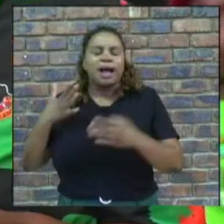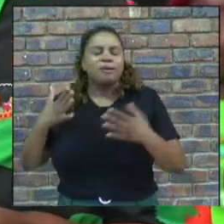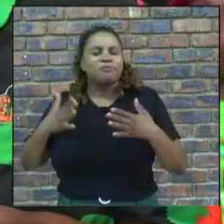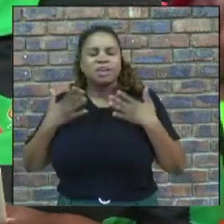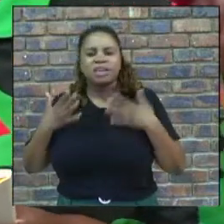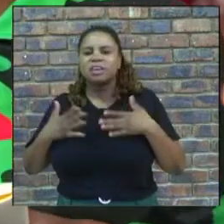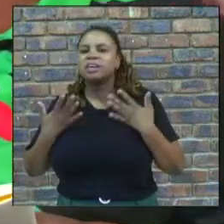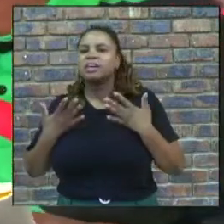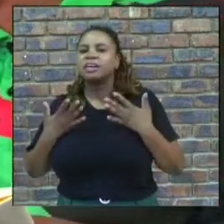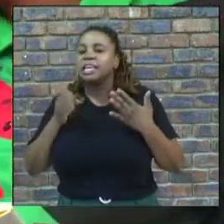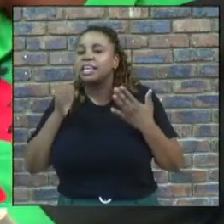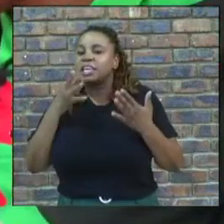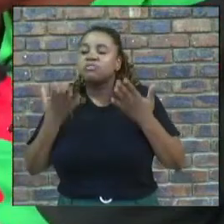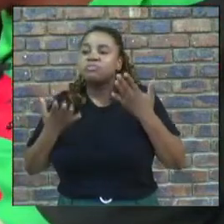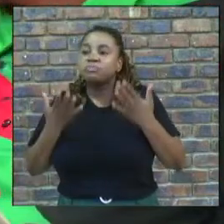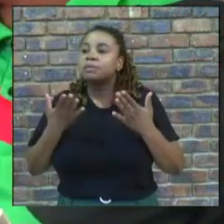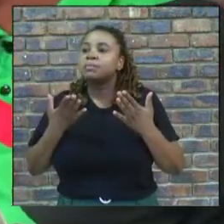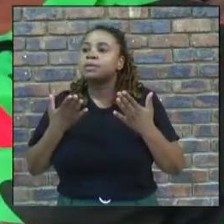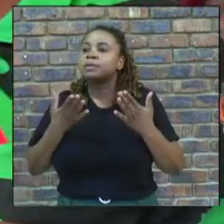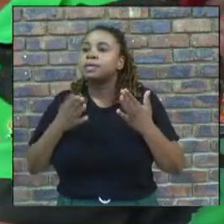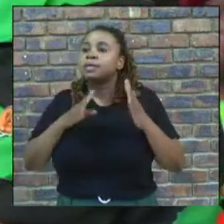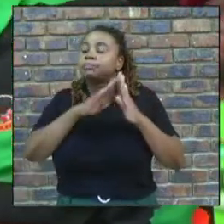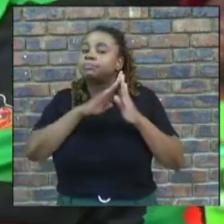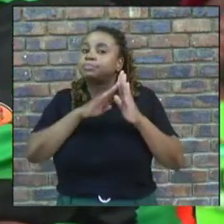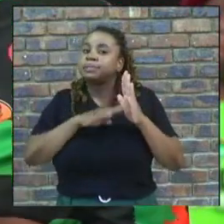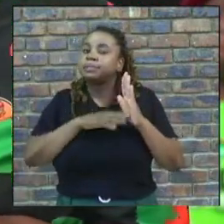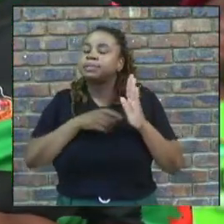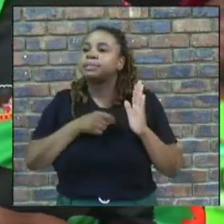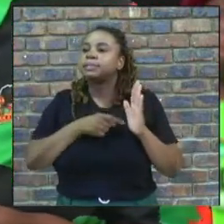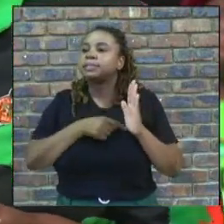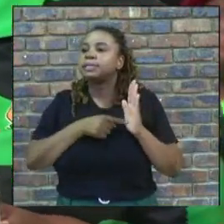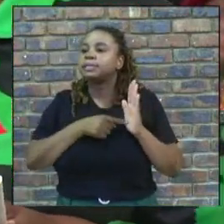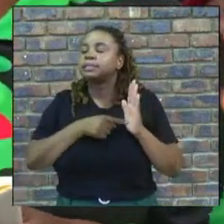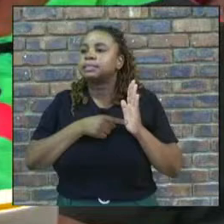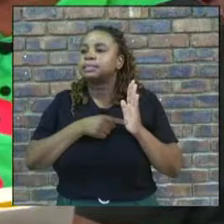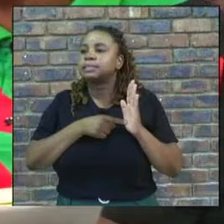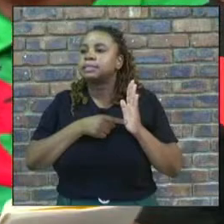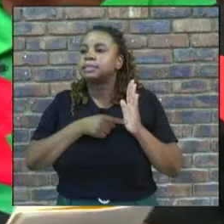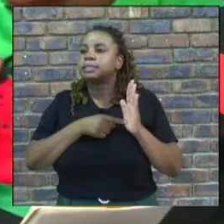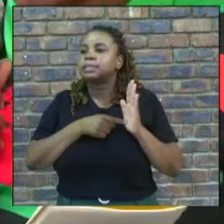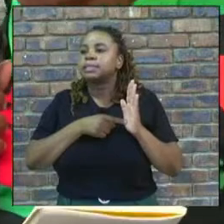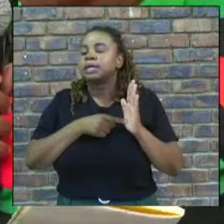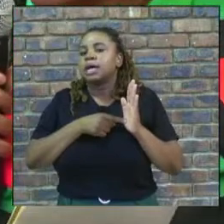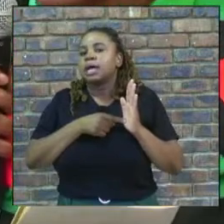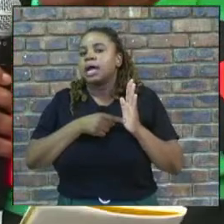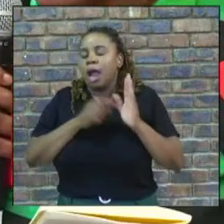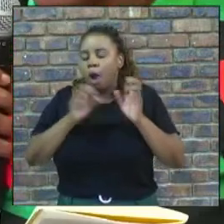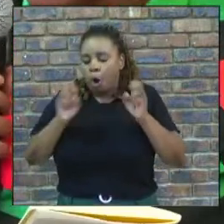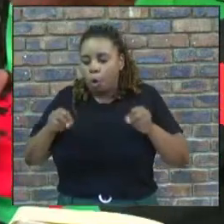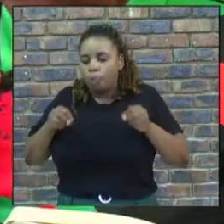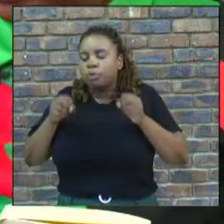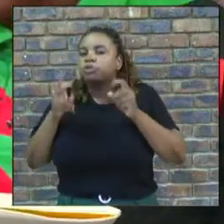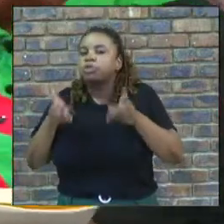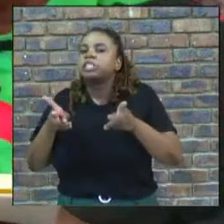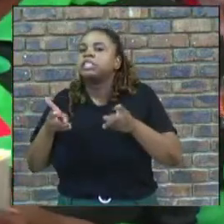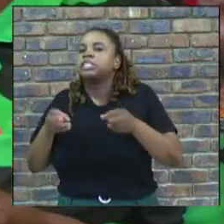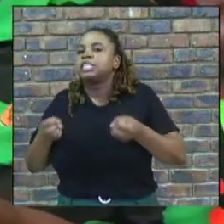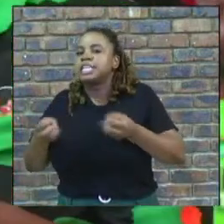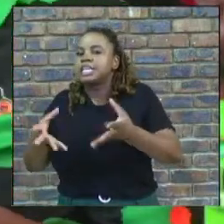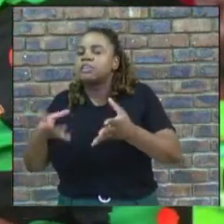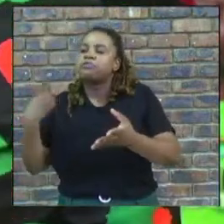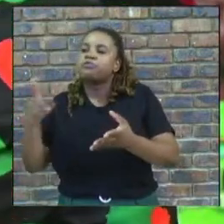leyo petroleum leyo iyeza and then kuvuleka namathuba omsebenzi.